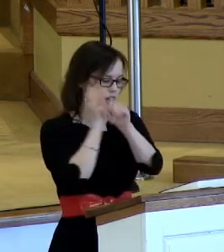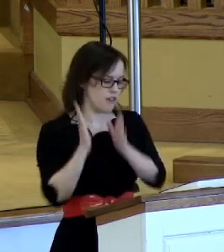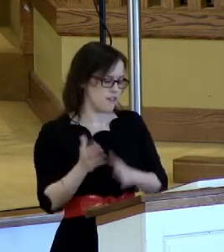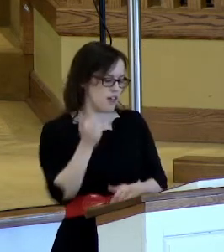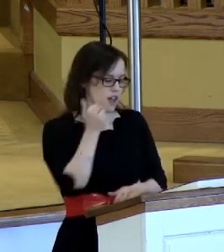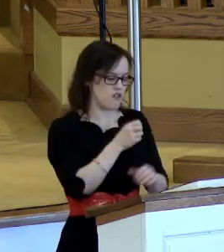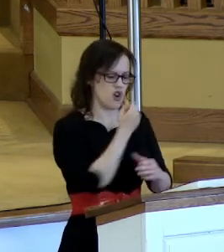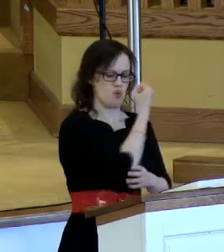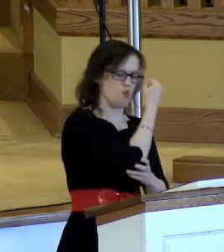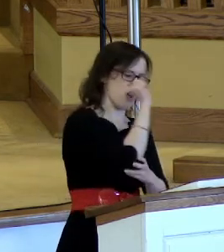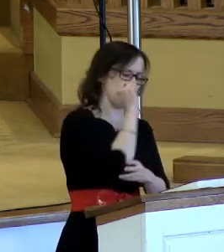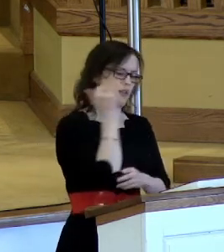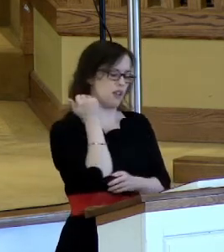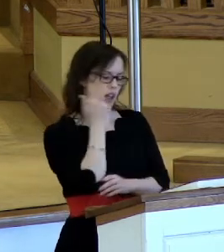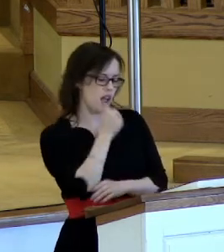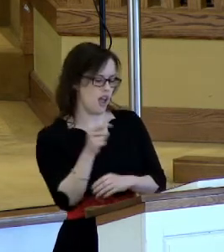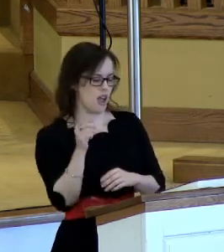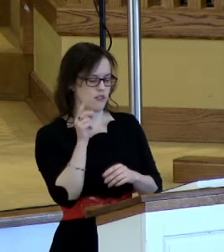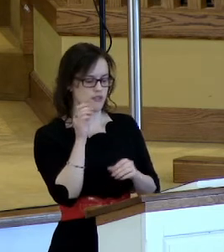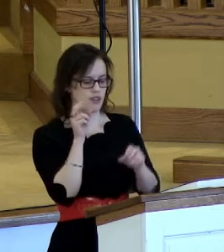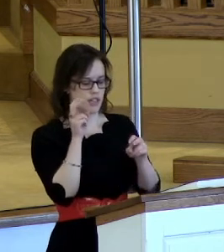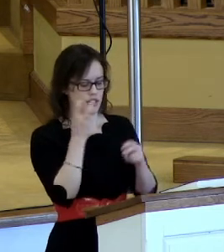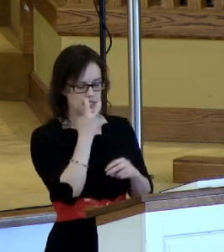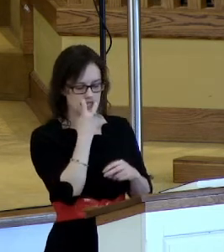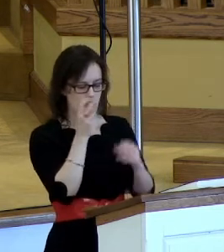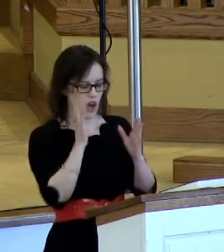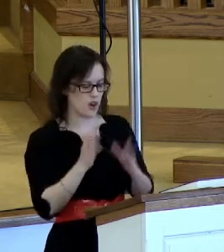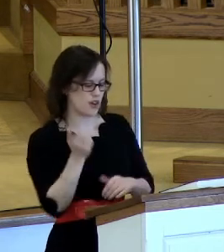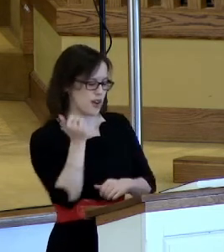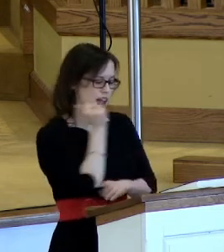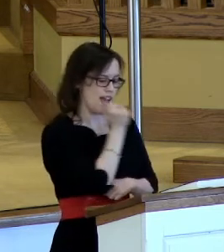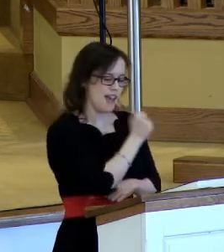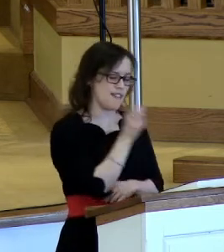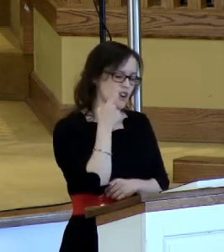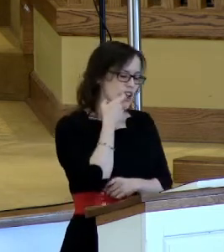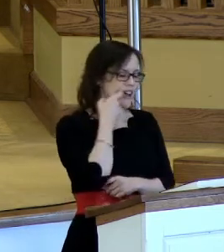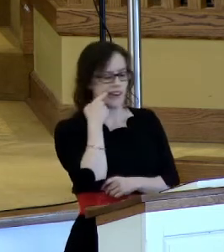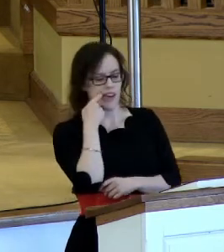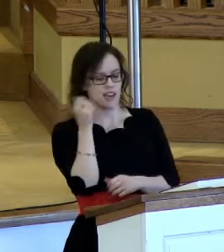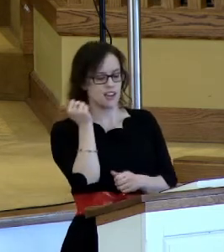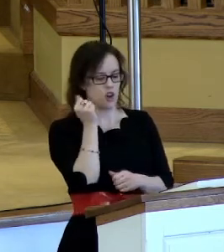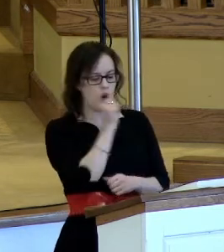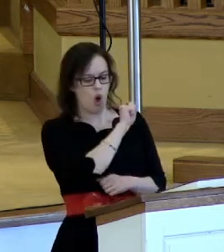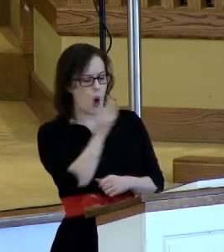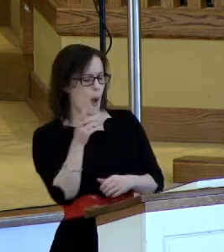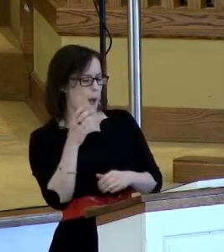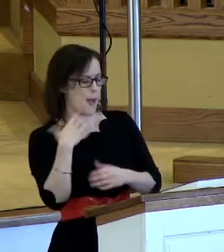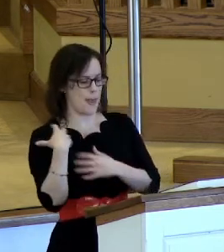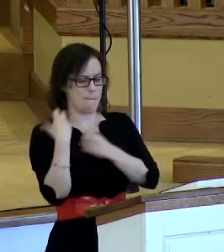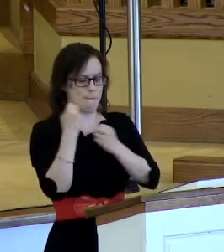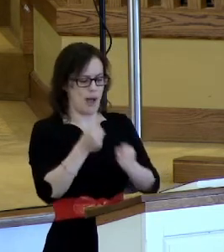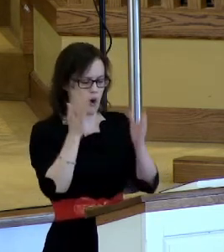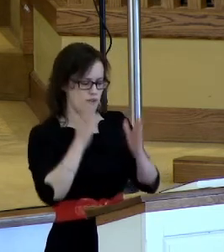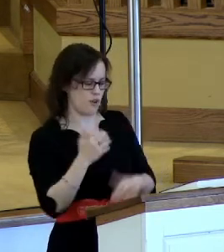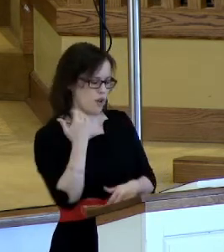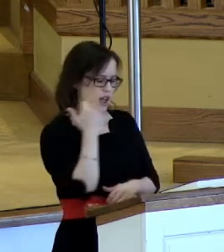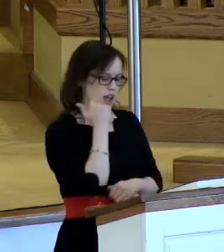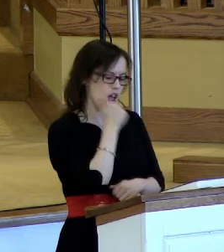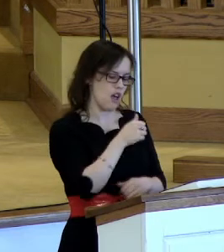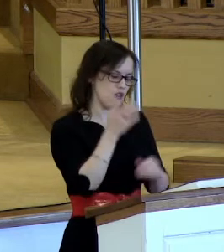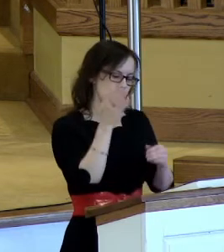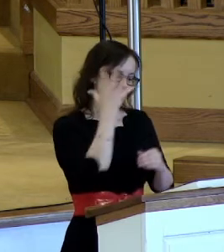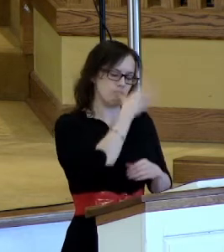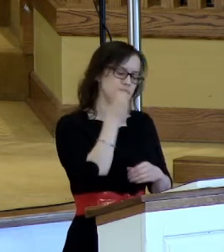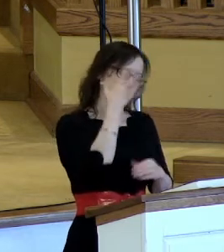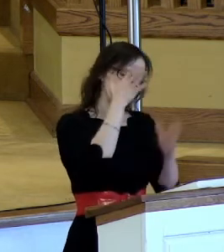skeptic, every addict in their chains, all the powerful and pretty, all the faithful and the